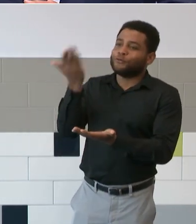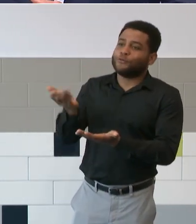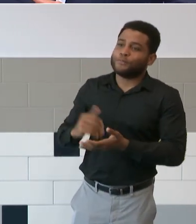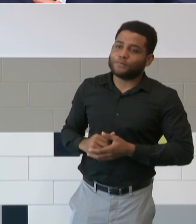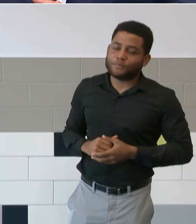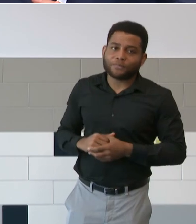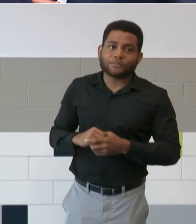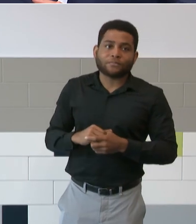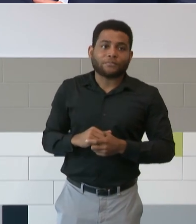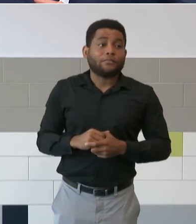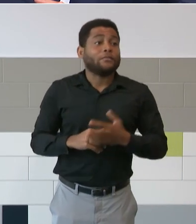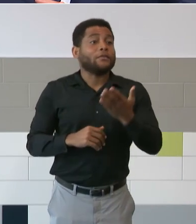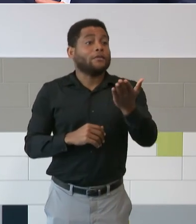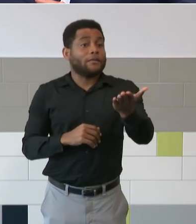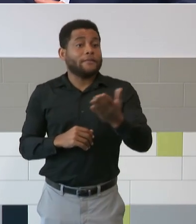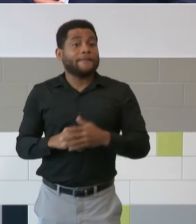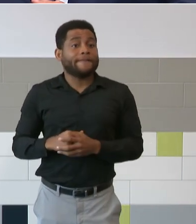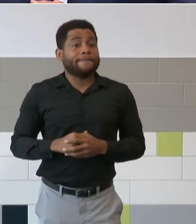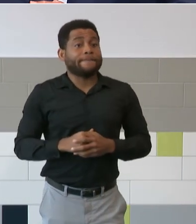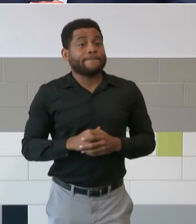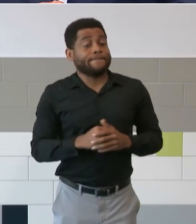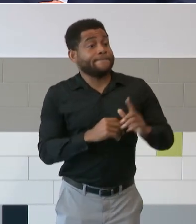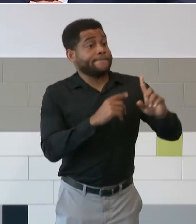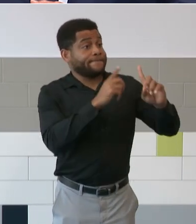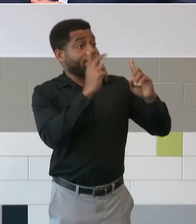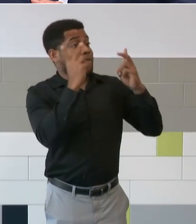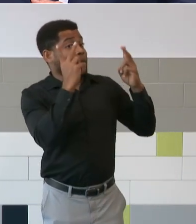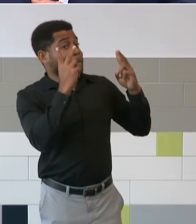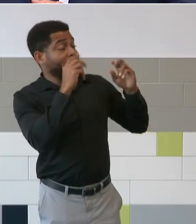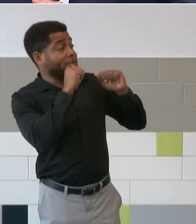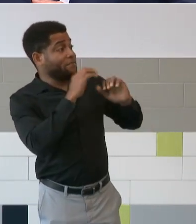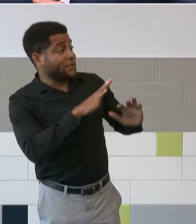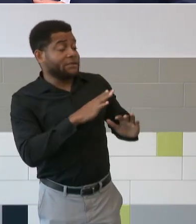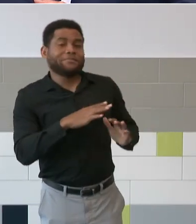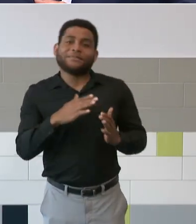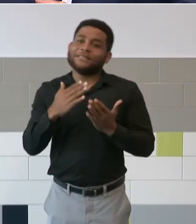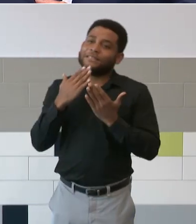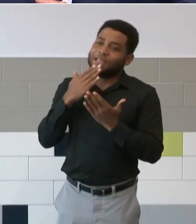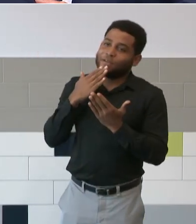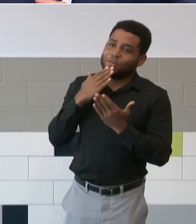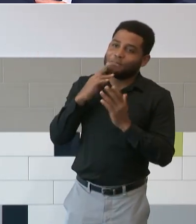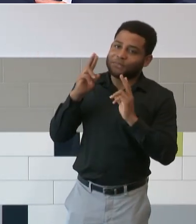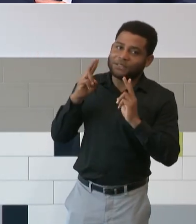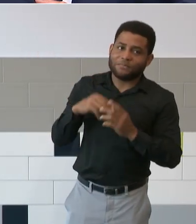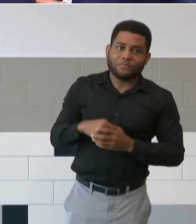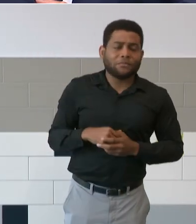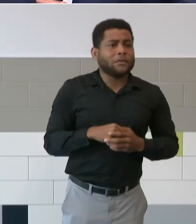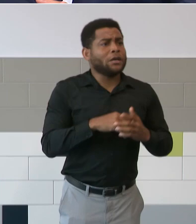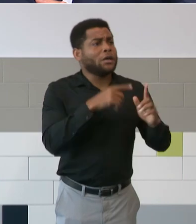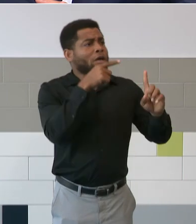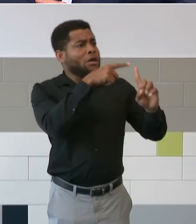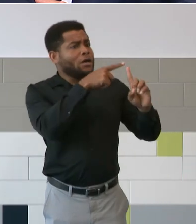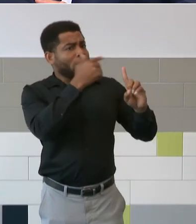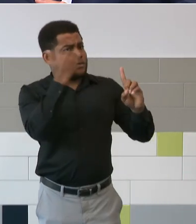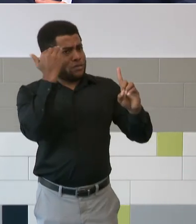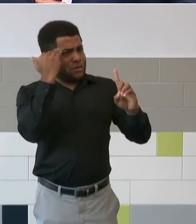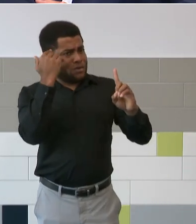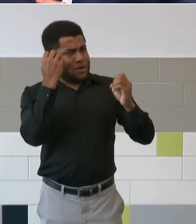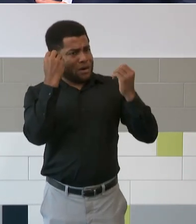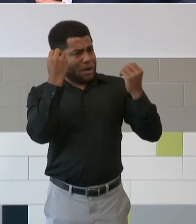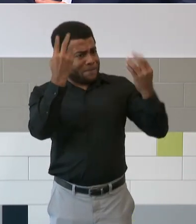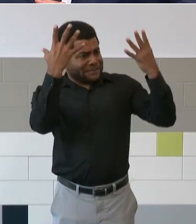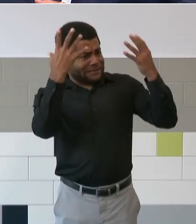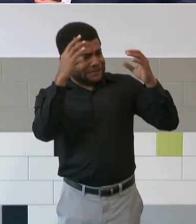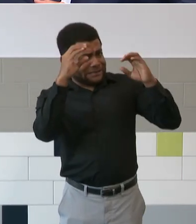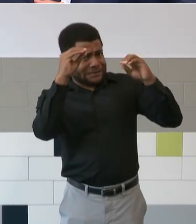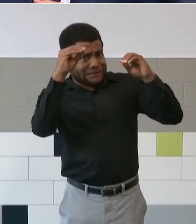as far as the teacher turnover, will we happen to know how many teachers returned this year, like at Deal and